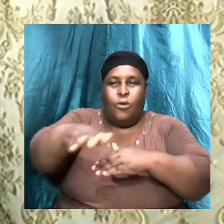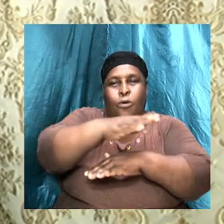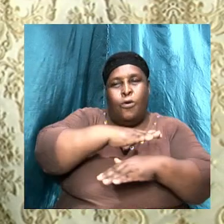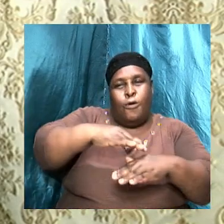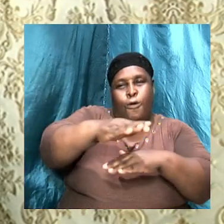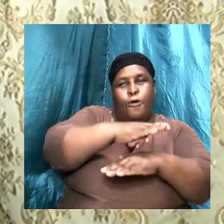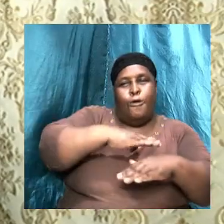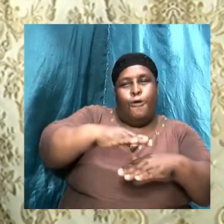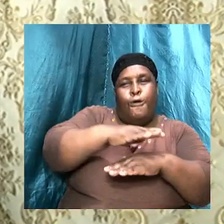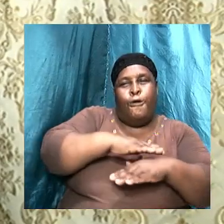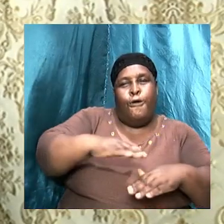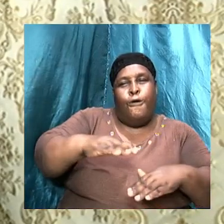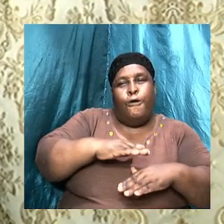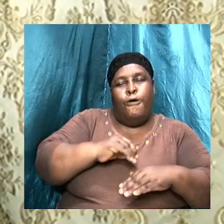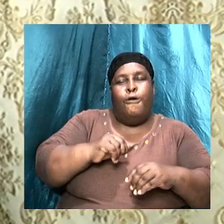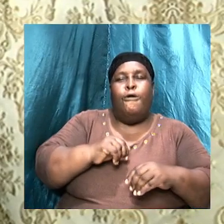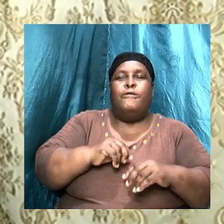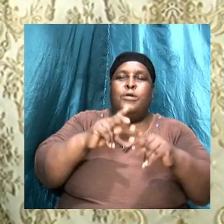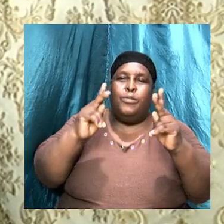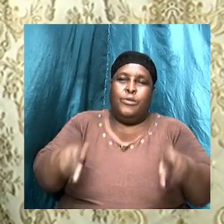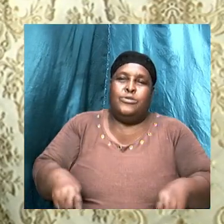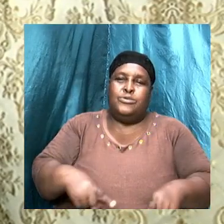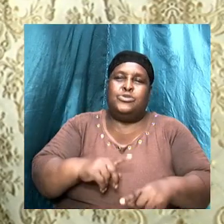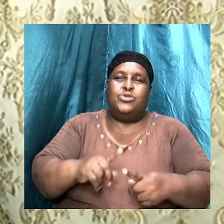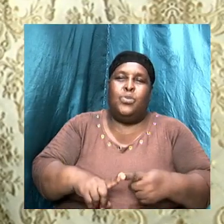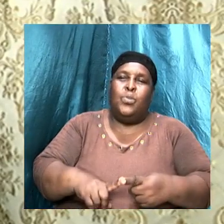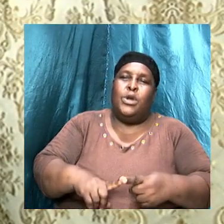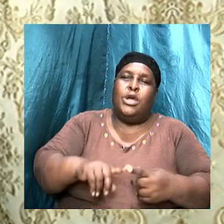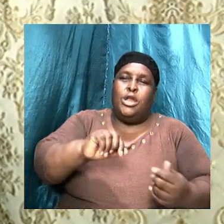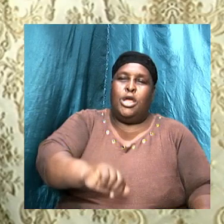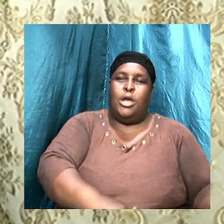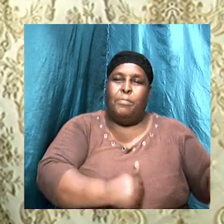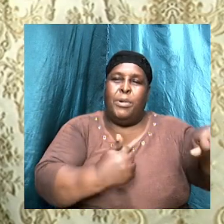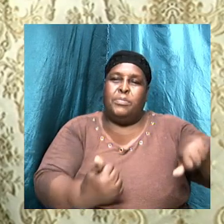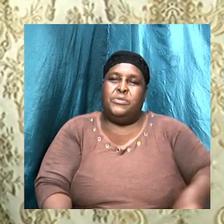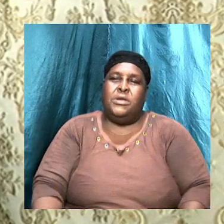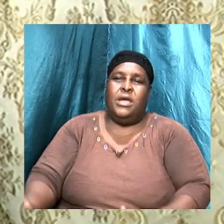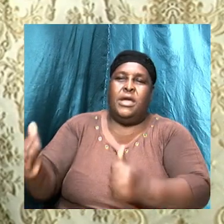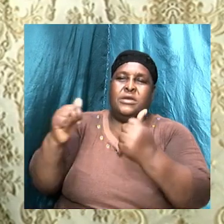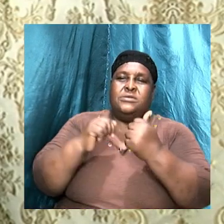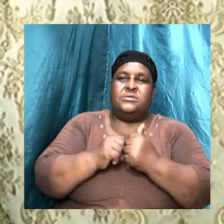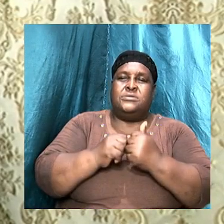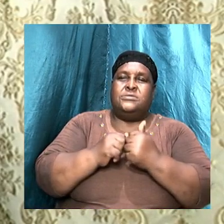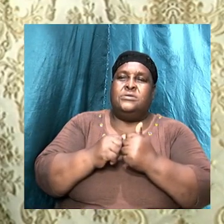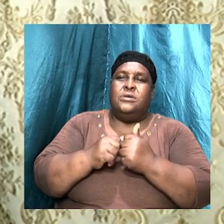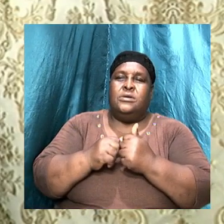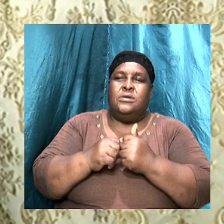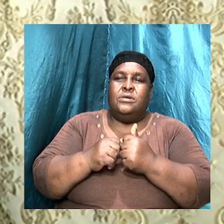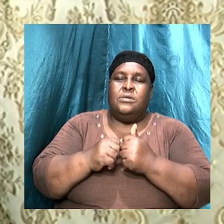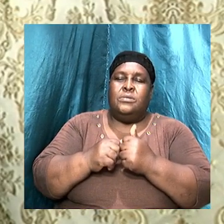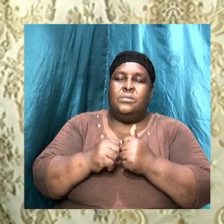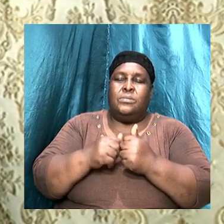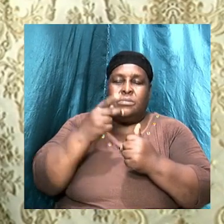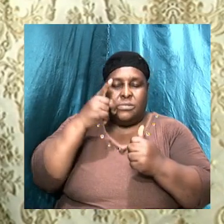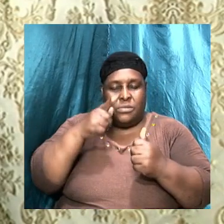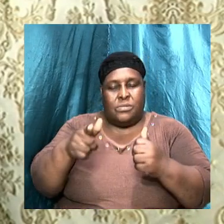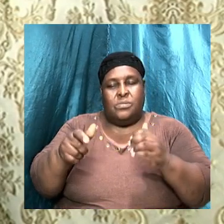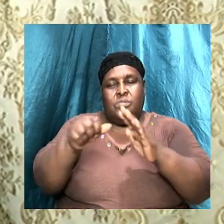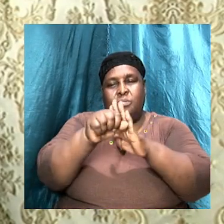before they are immersed in water. Amen, and we look at the scriptural record.